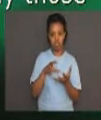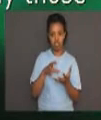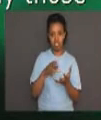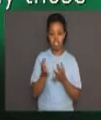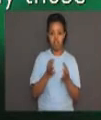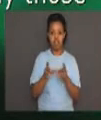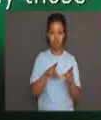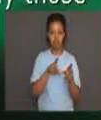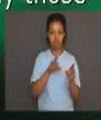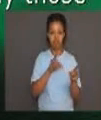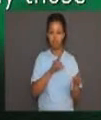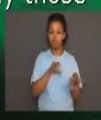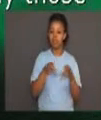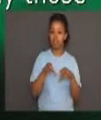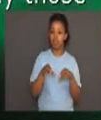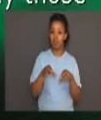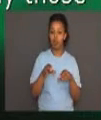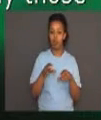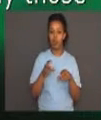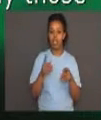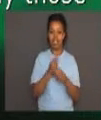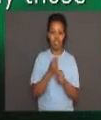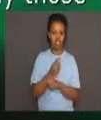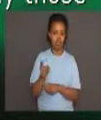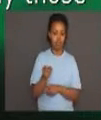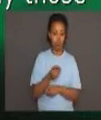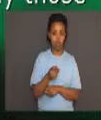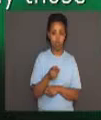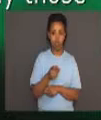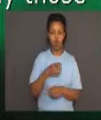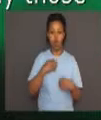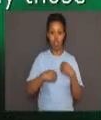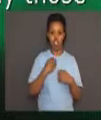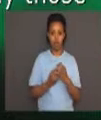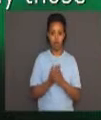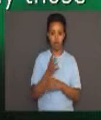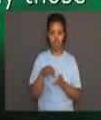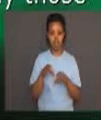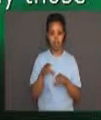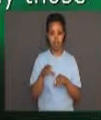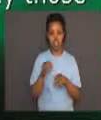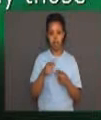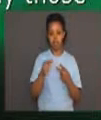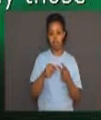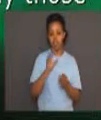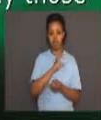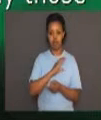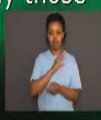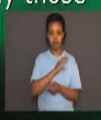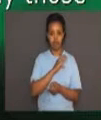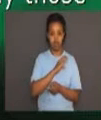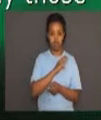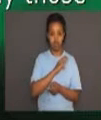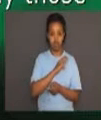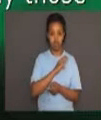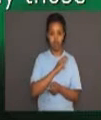defined as a technique used to produce organisms with a desired trait by